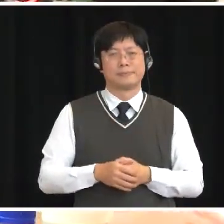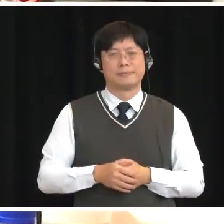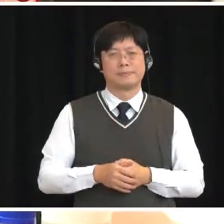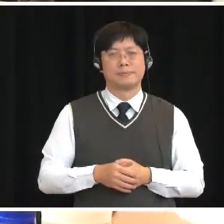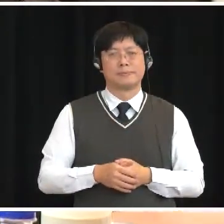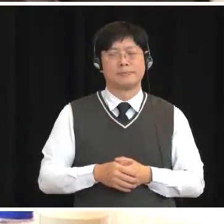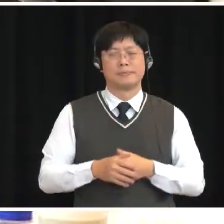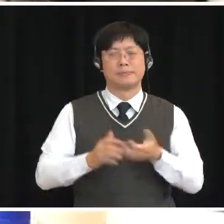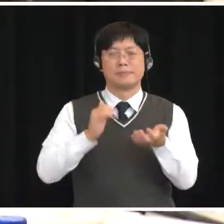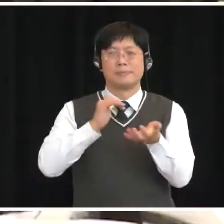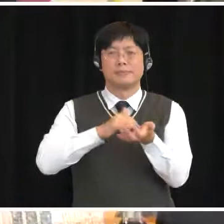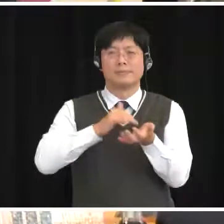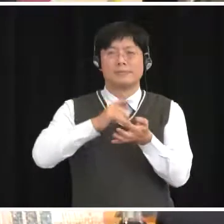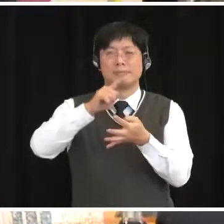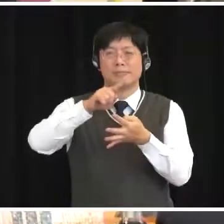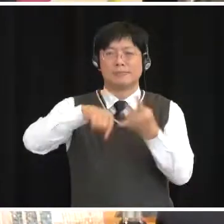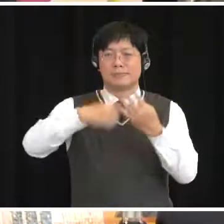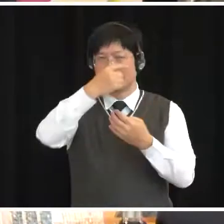gap.